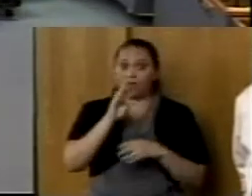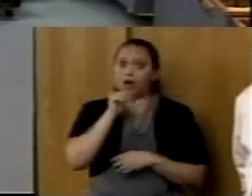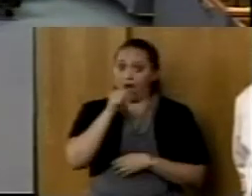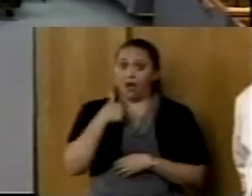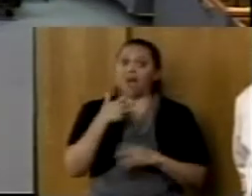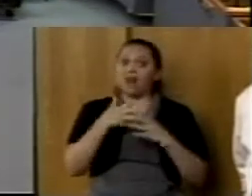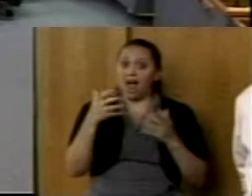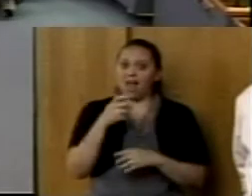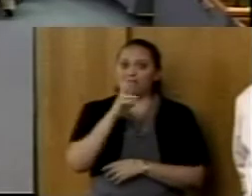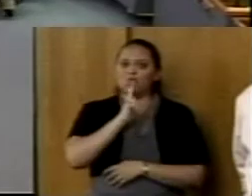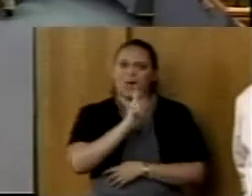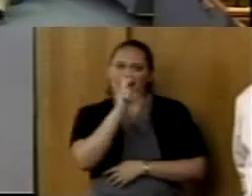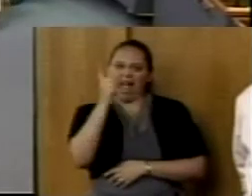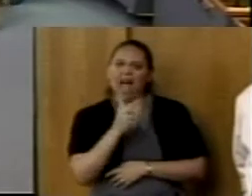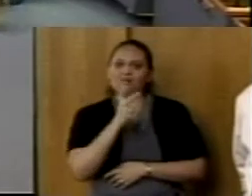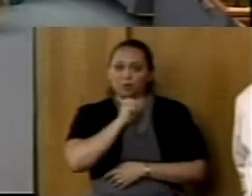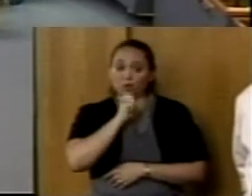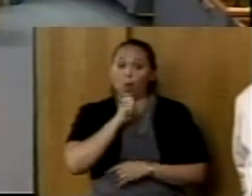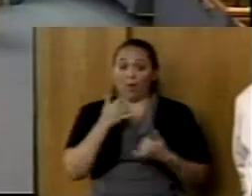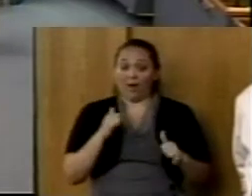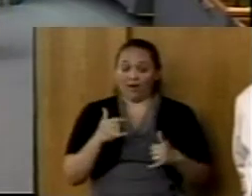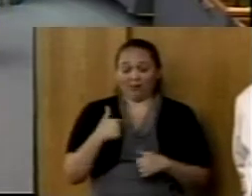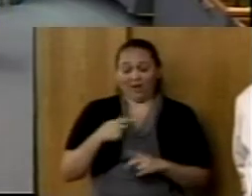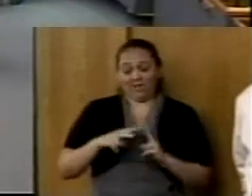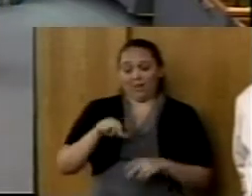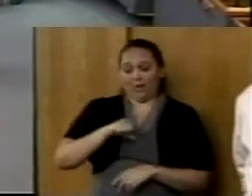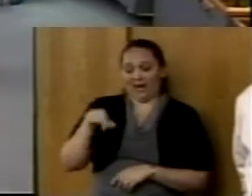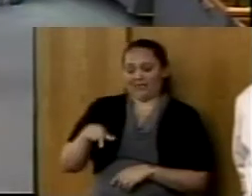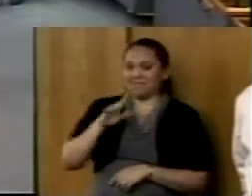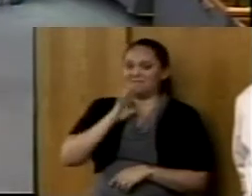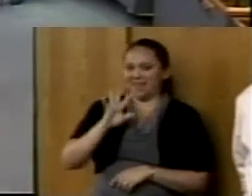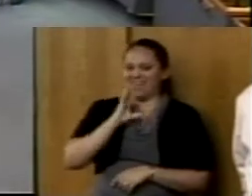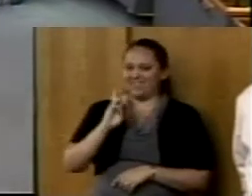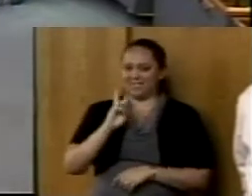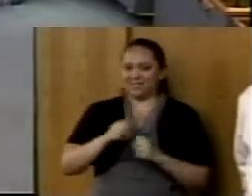playing. So I'm very proud of these 5- and 6-year-olds.